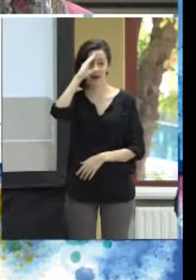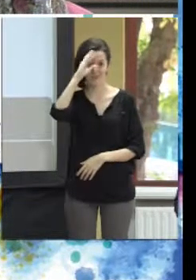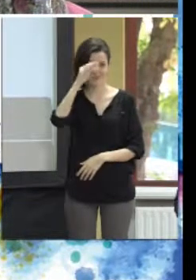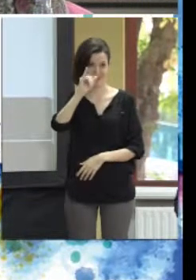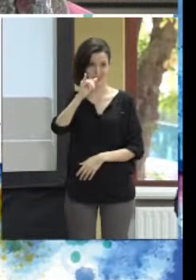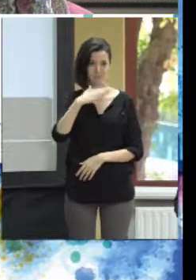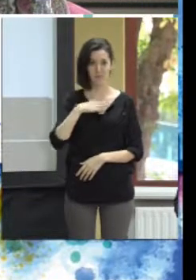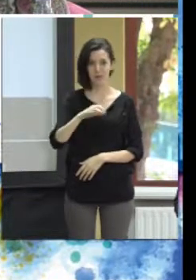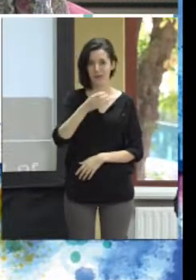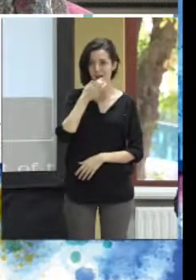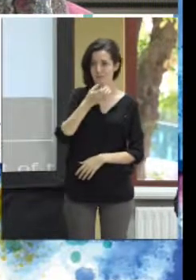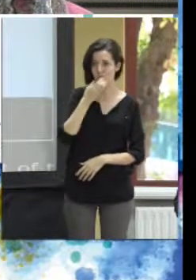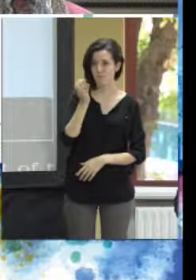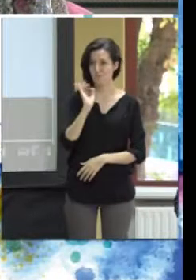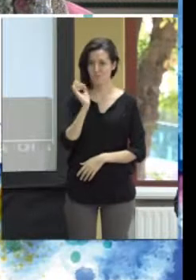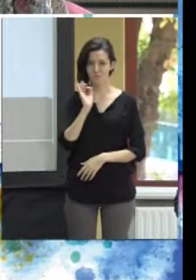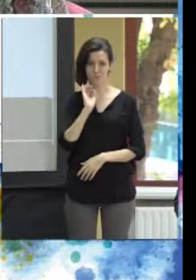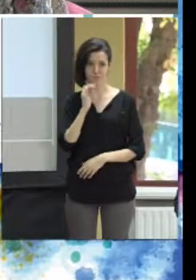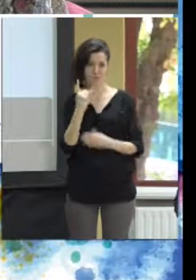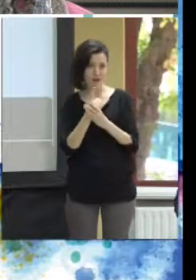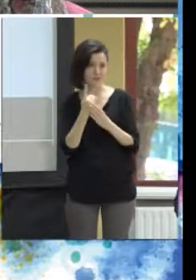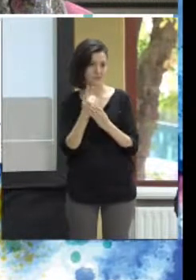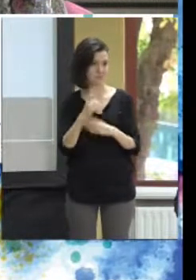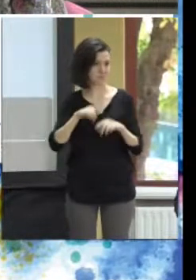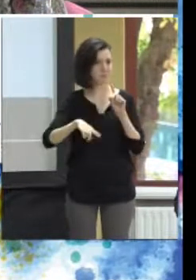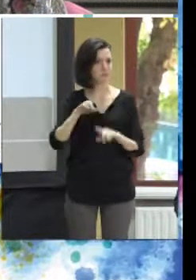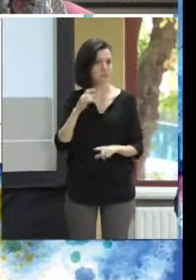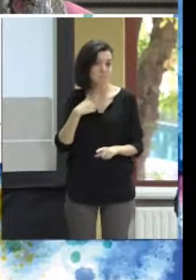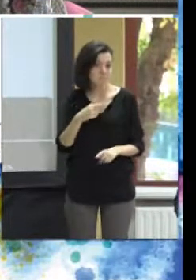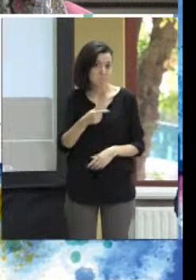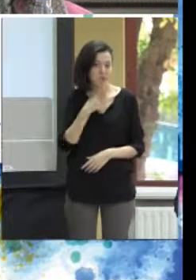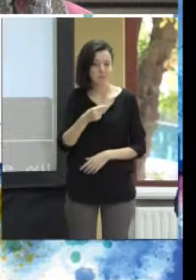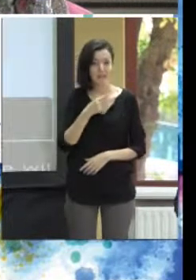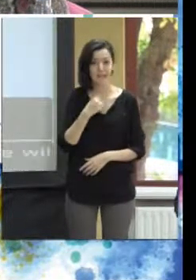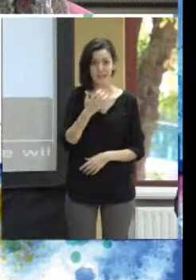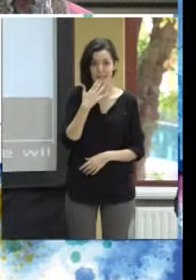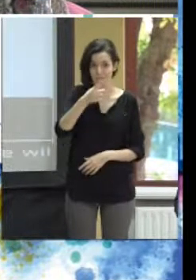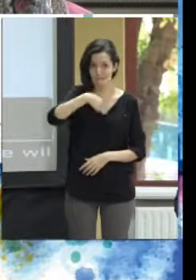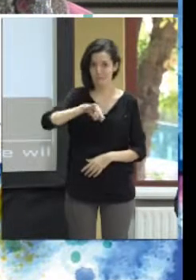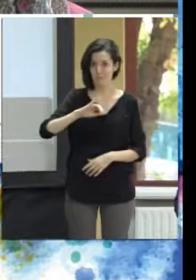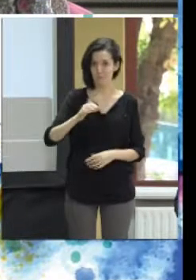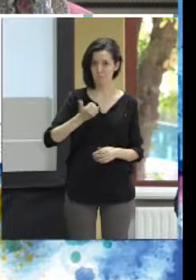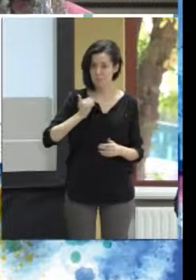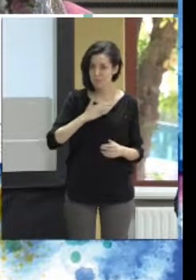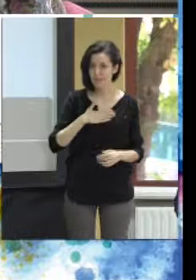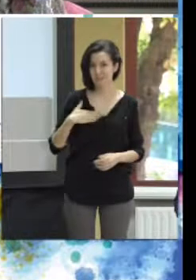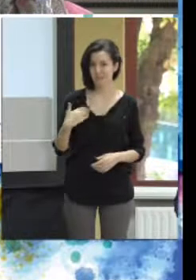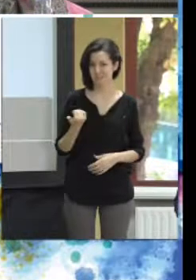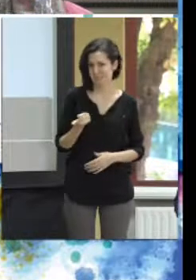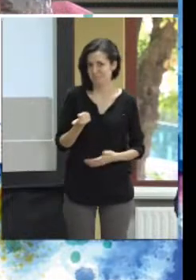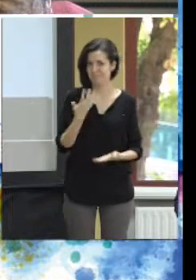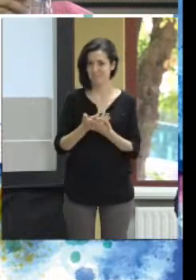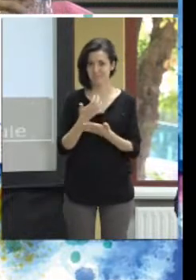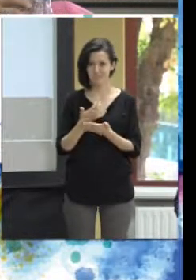of the audience will have a smartphone, Android or iPhone, so that they can download this